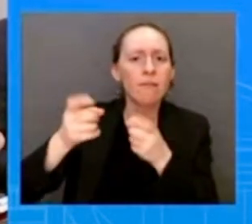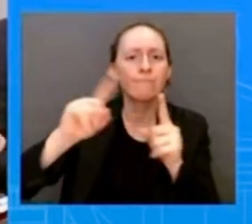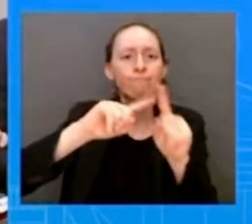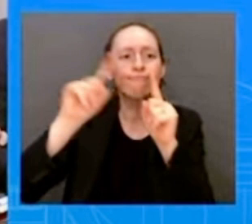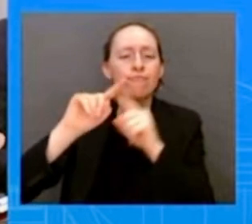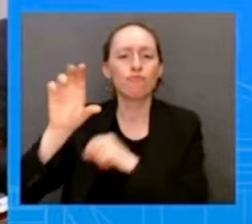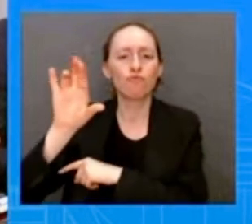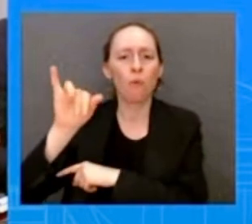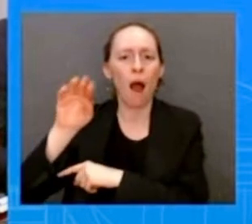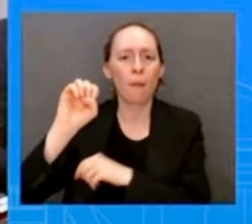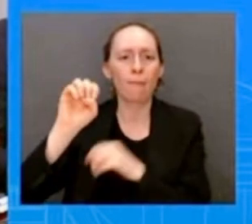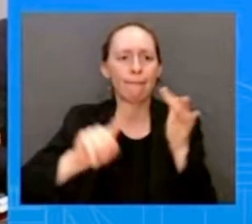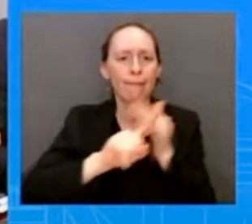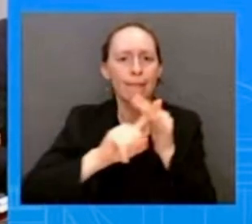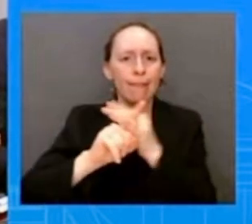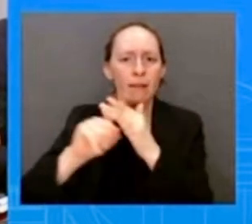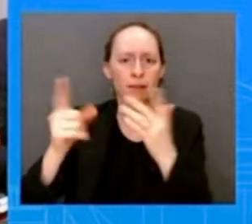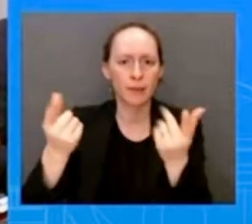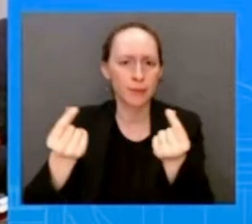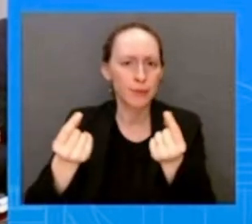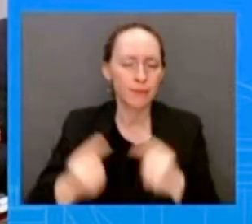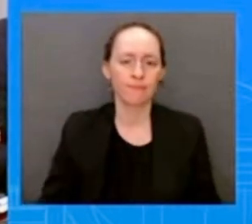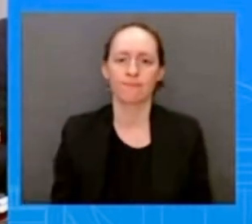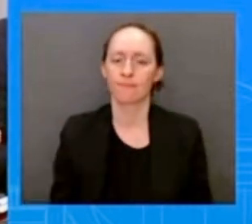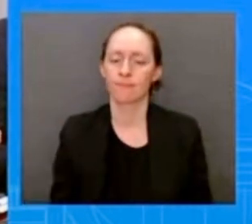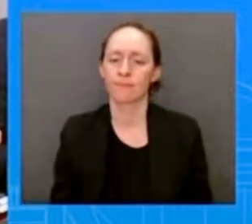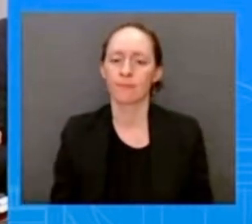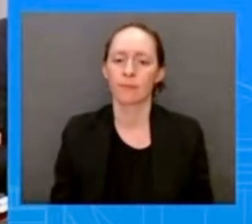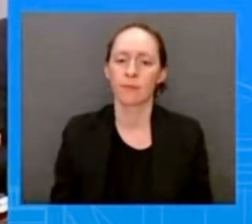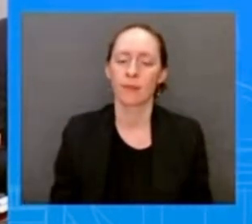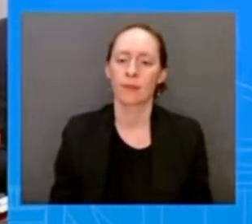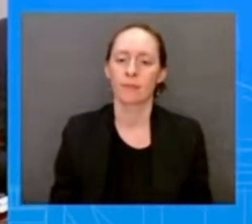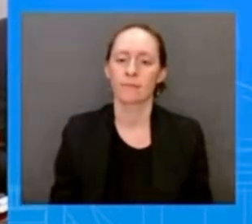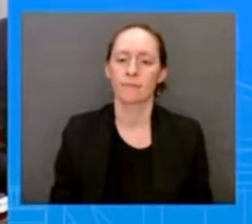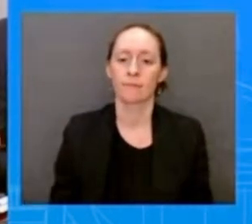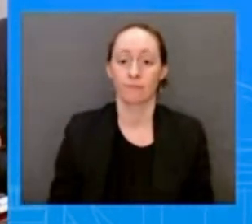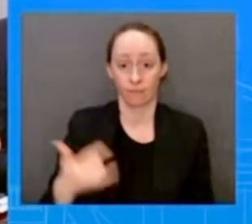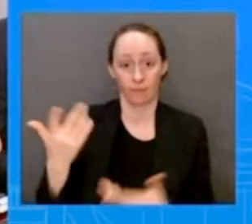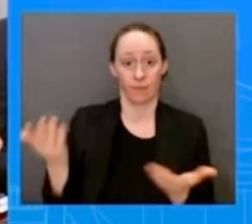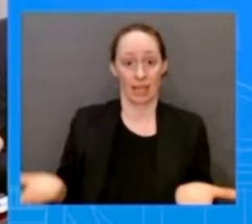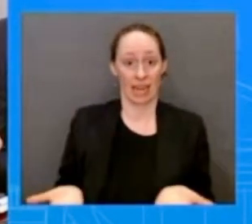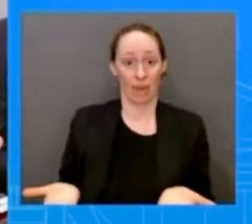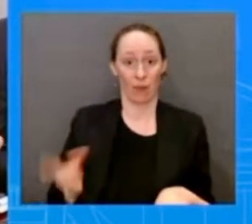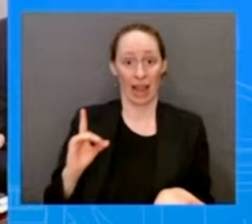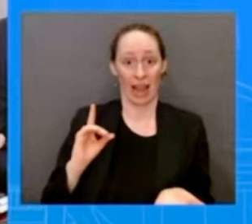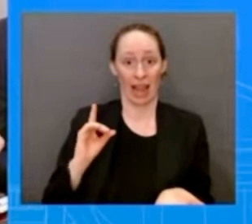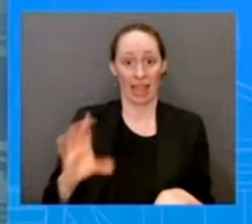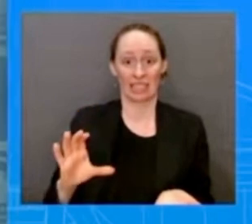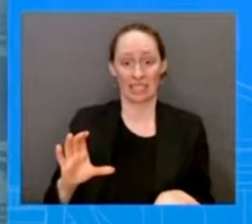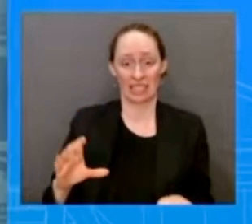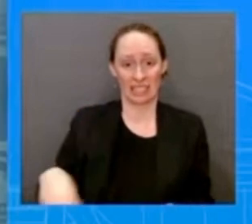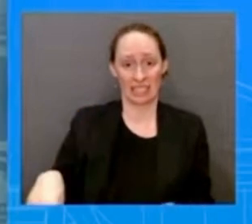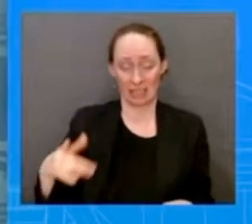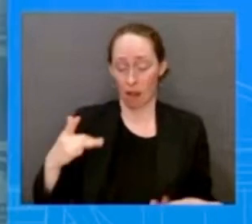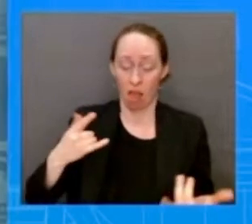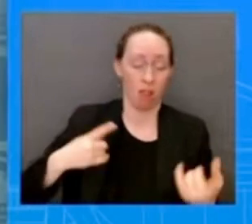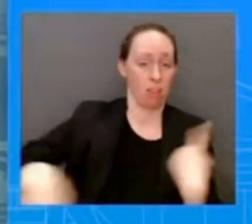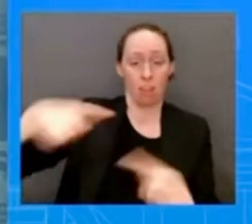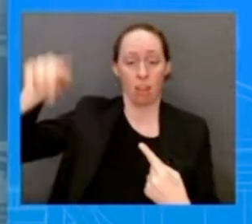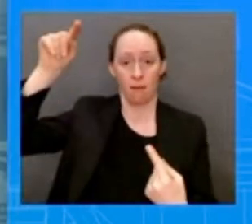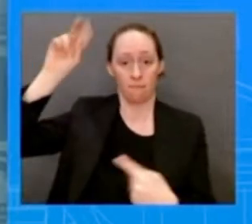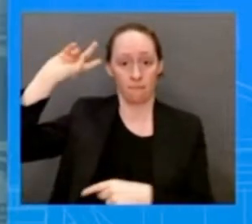this local Washington, D.C. issue at the expense of his longstanding, decades-long support of D.C. state? So what I'll say here